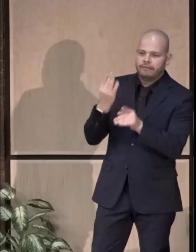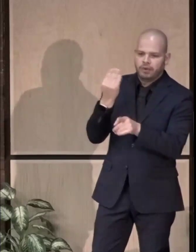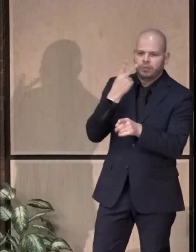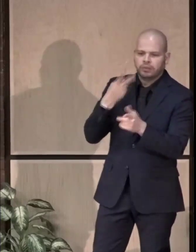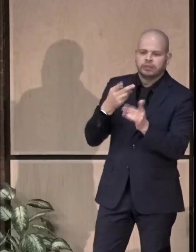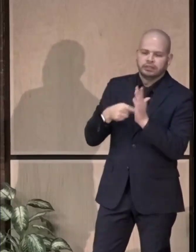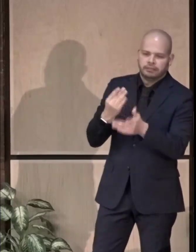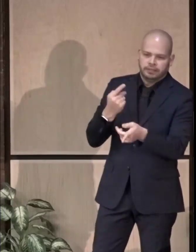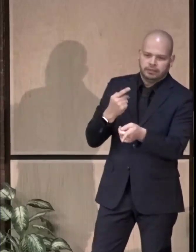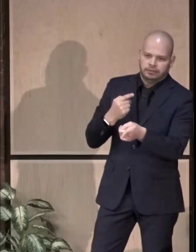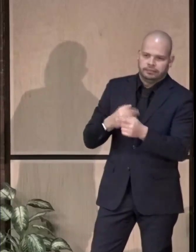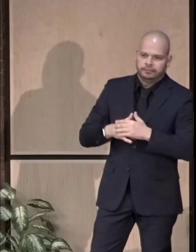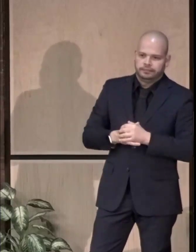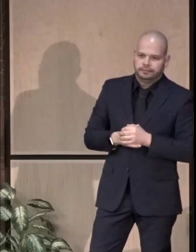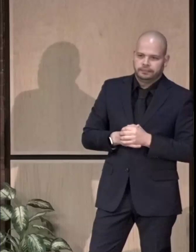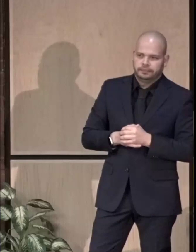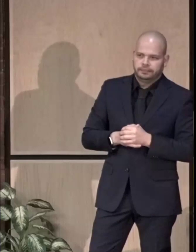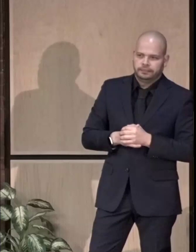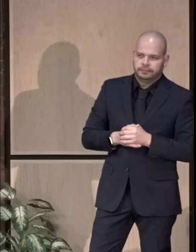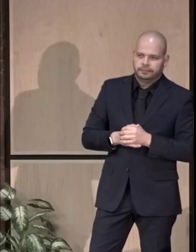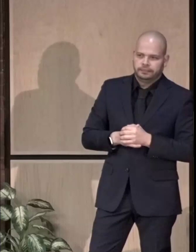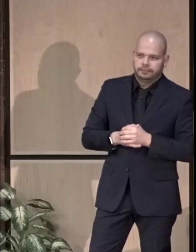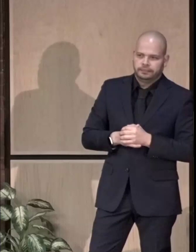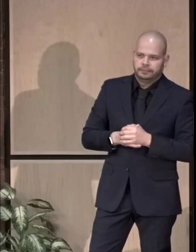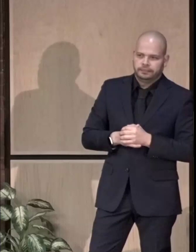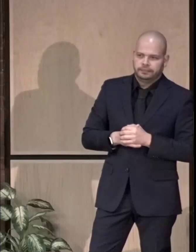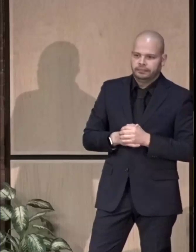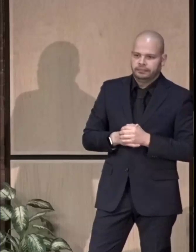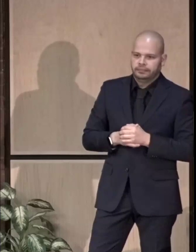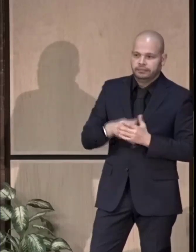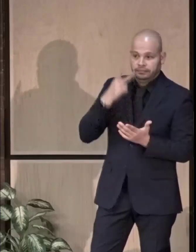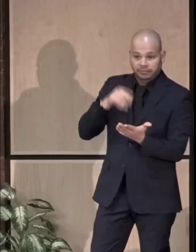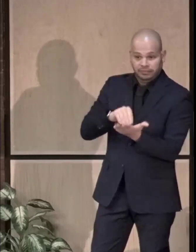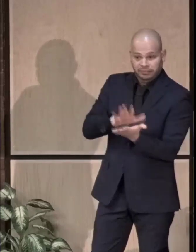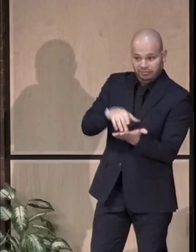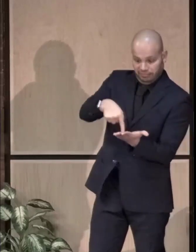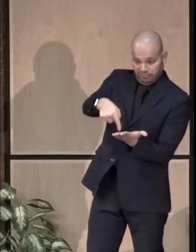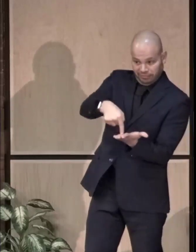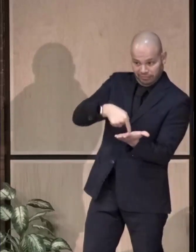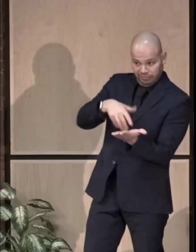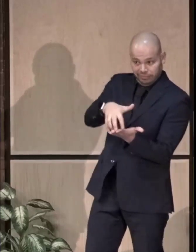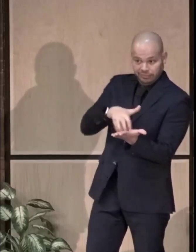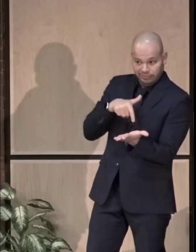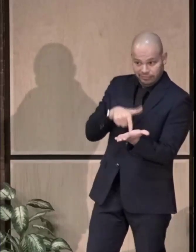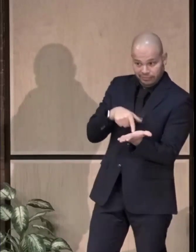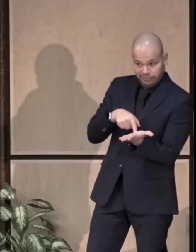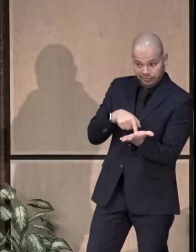Yes, sir. And that's a document drafted by Sergeant Moat,